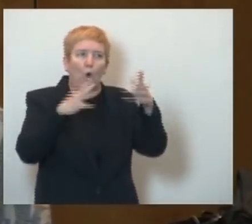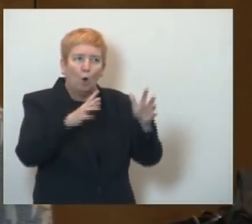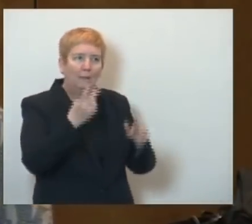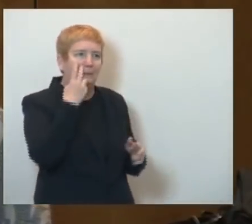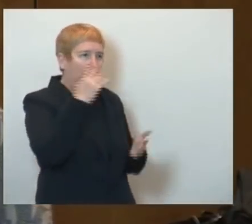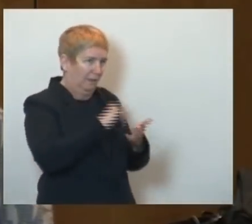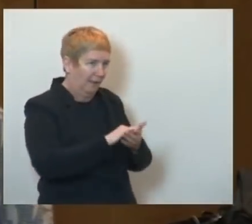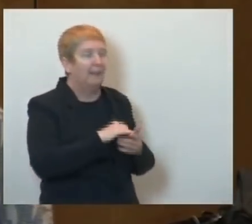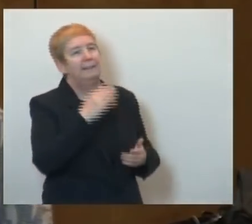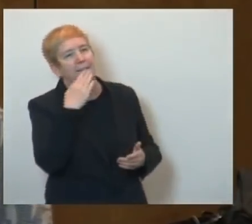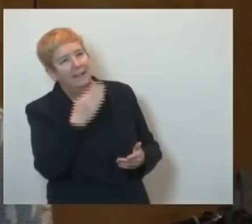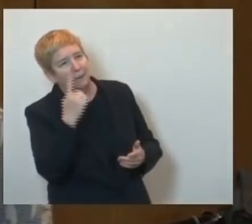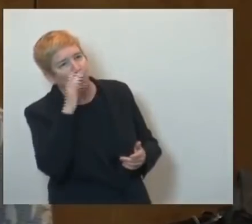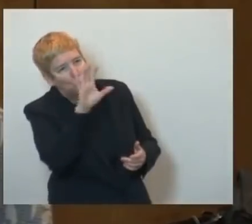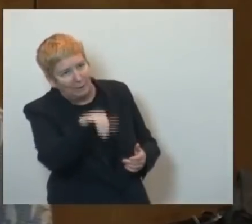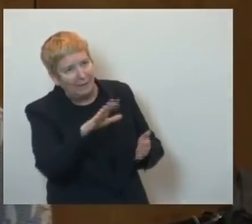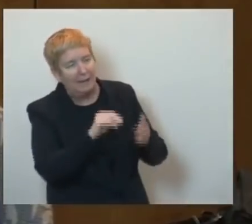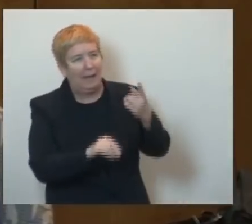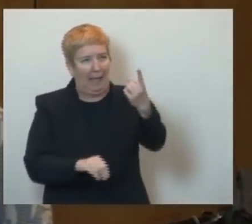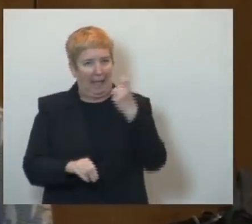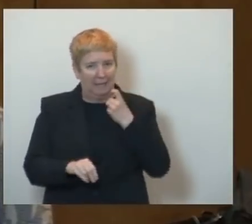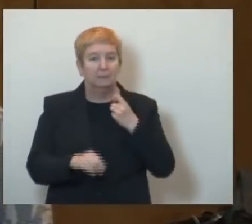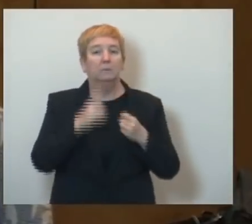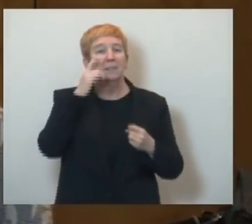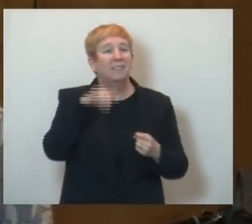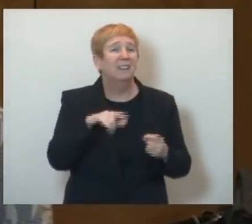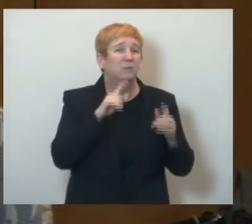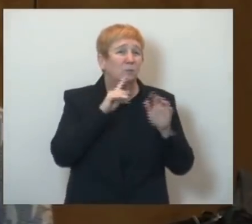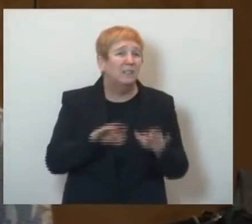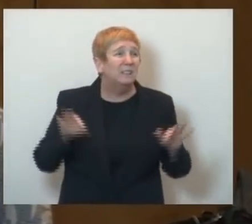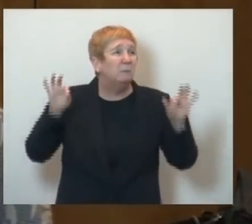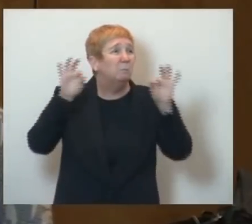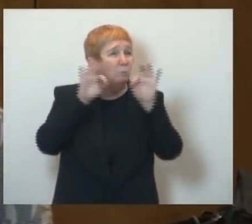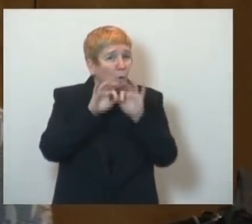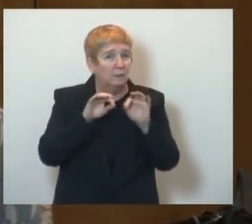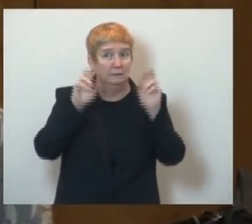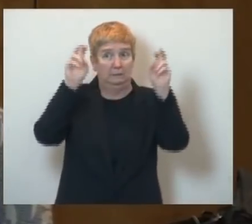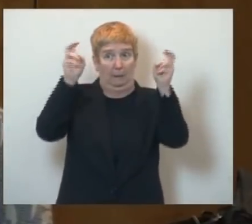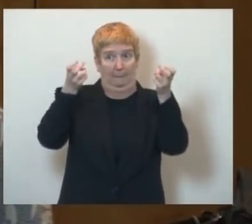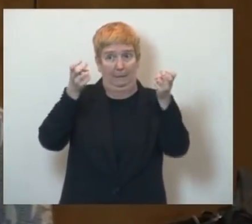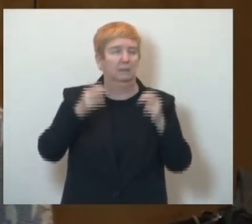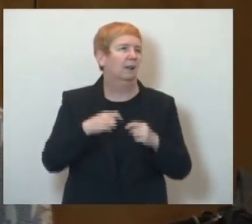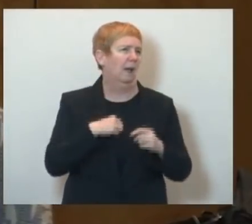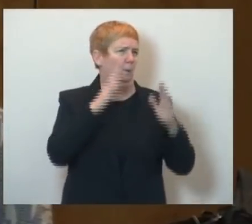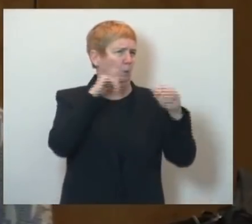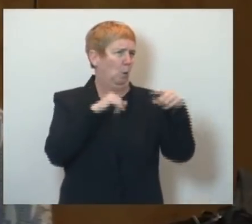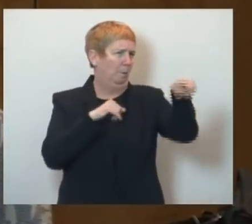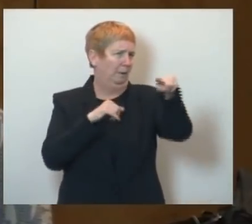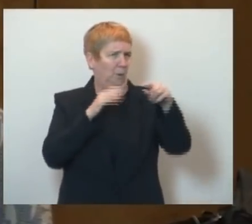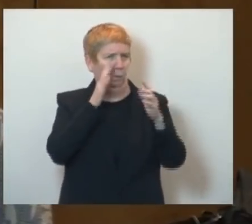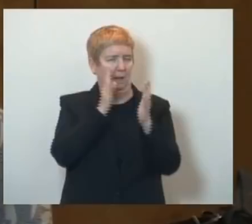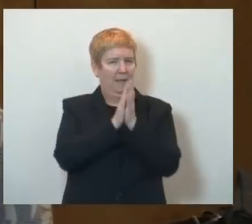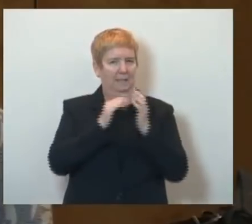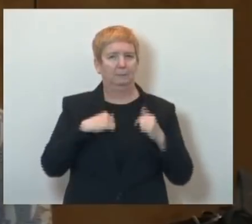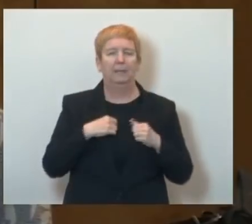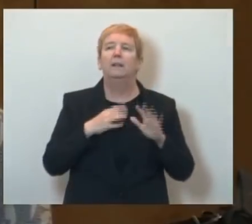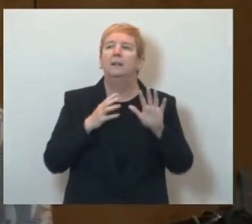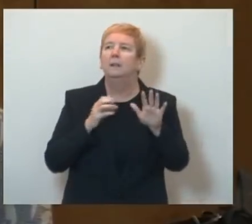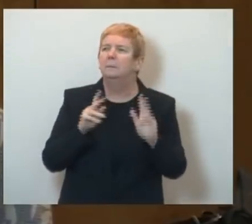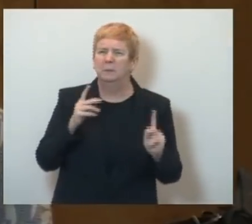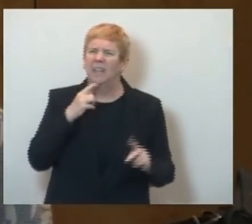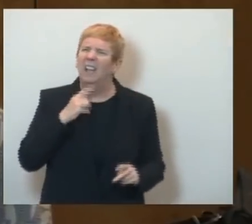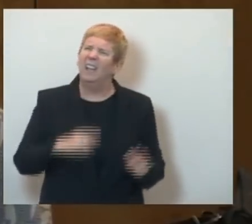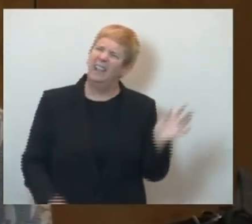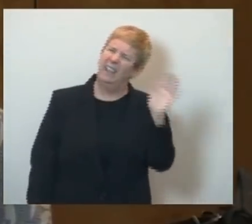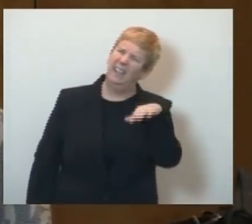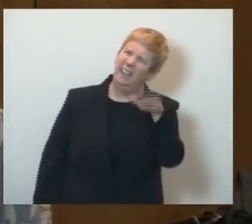you for doing it and raising the question, because it brings up a really important topic that I was hoping someone would ask about, and that is, hey, other states